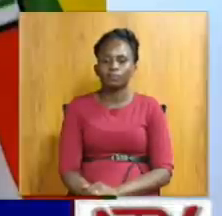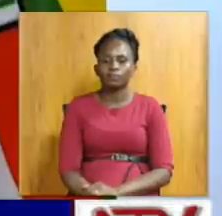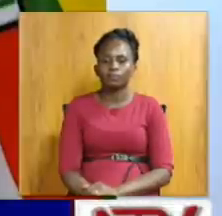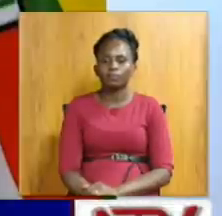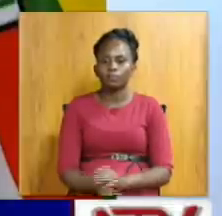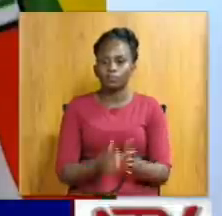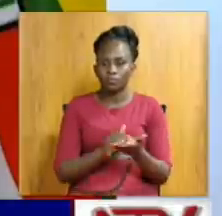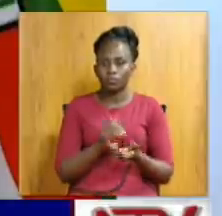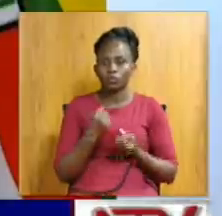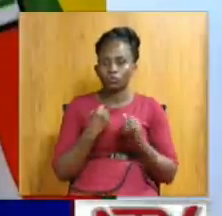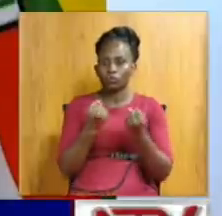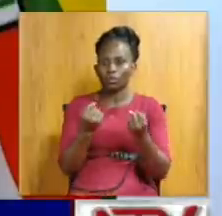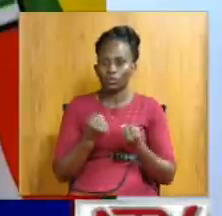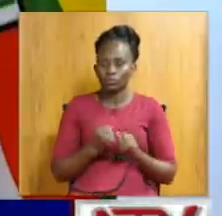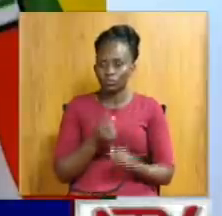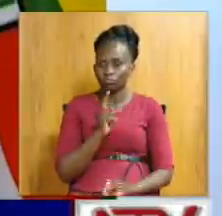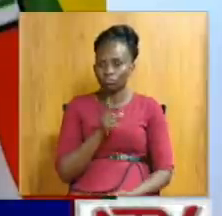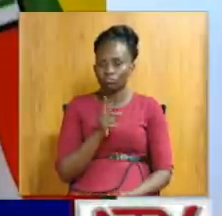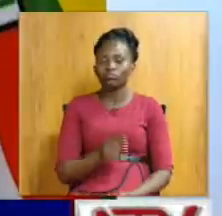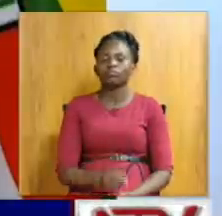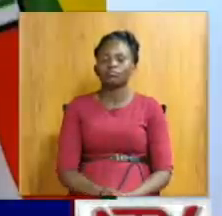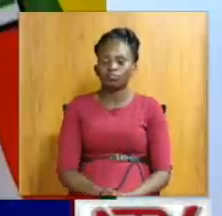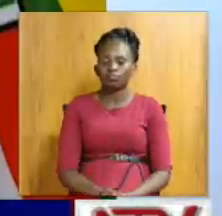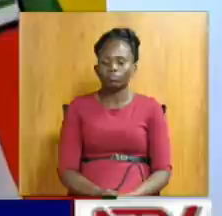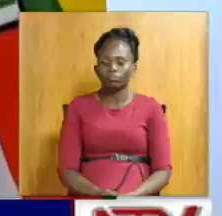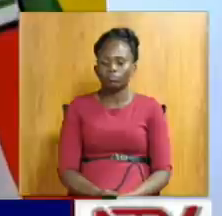especially the transport ones and so on.